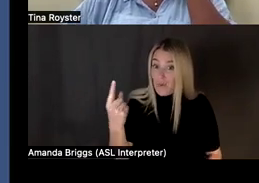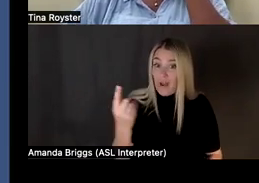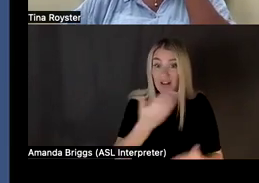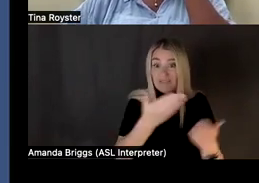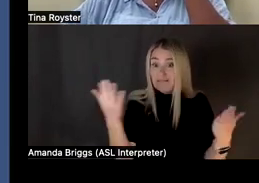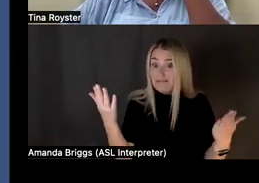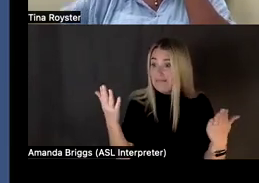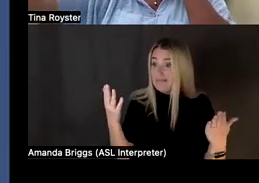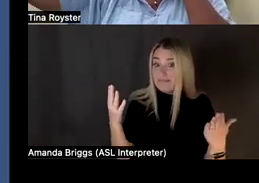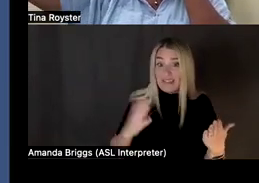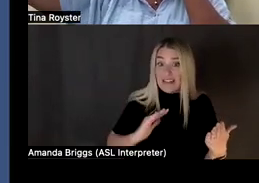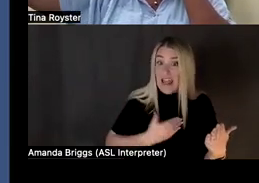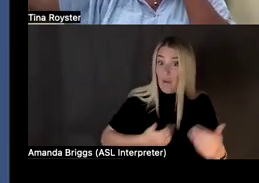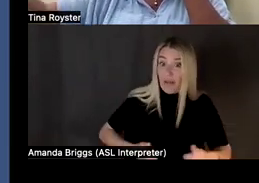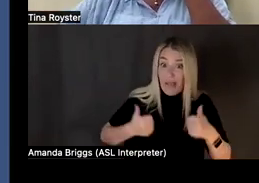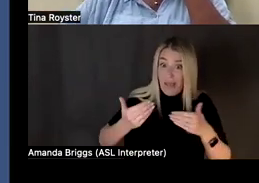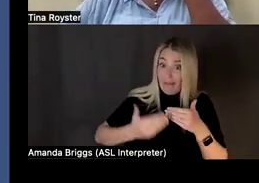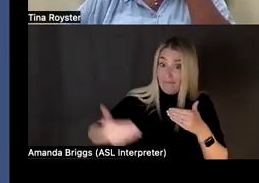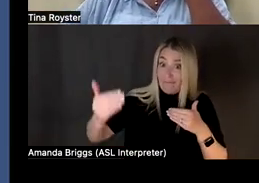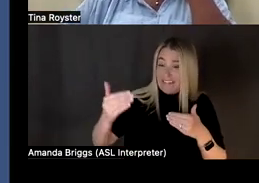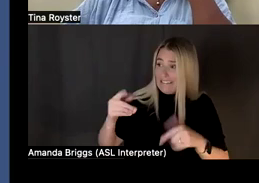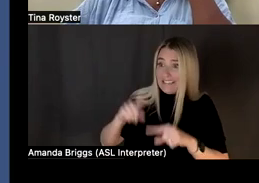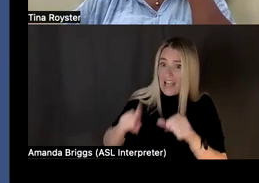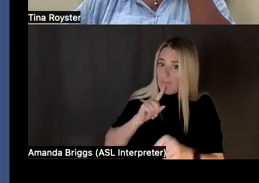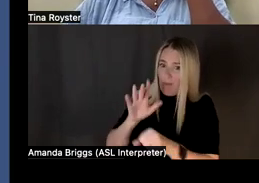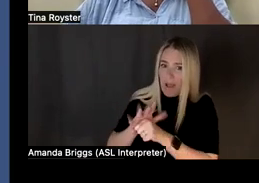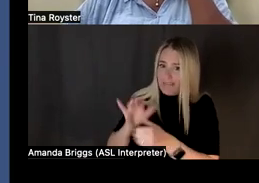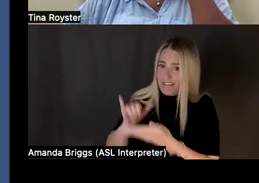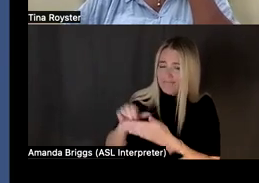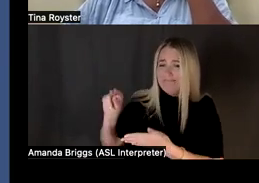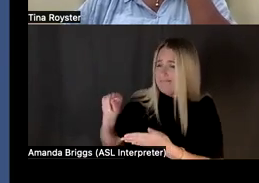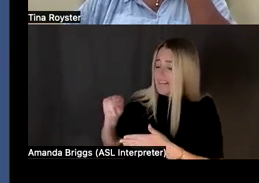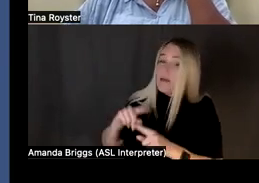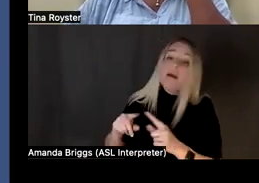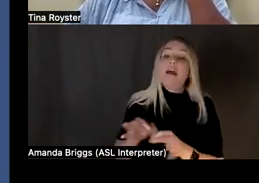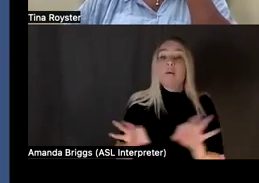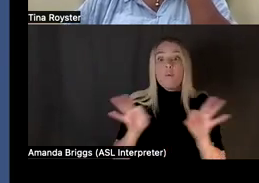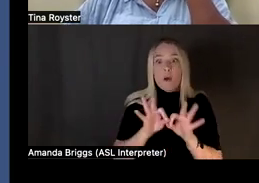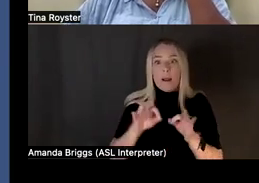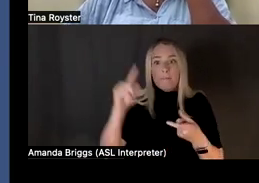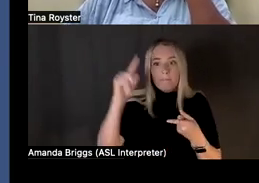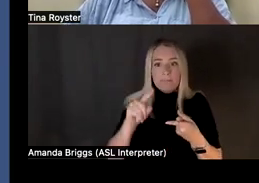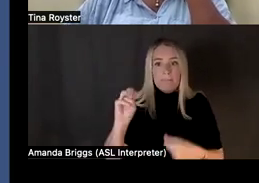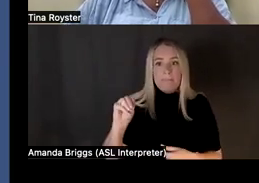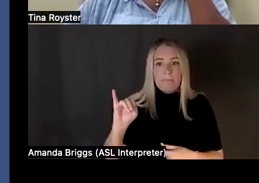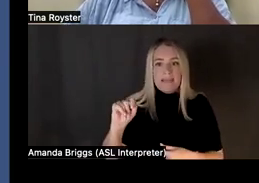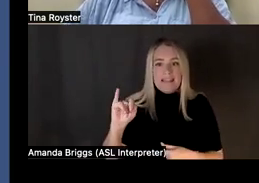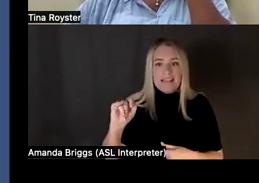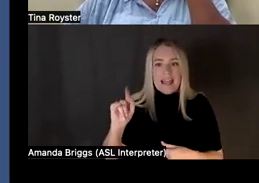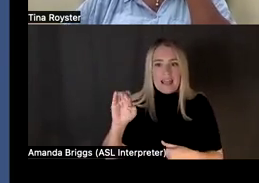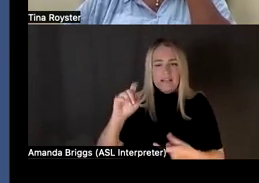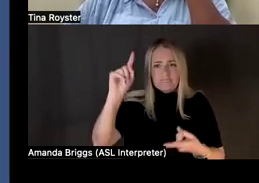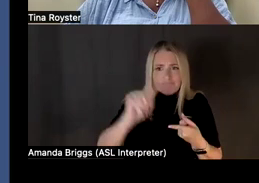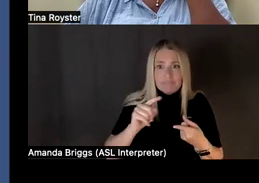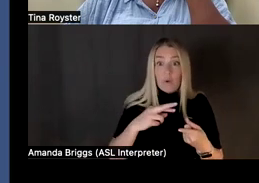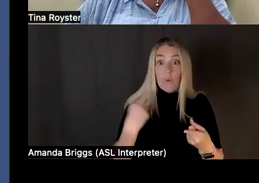in our life. But the important thing is to mitigate as much as possible, to reduce the risk as much as